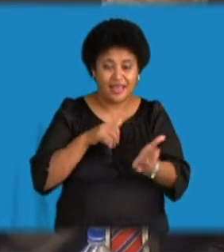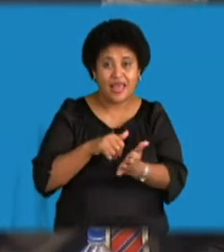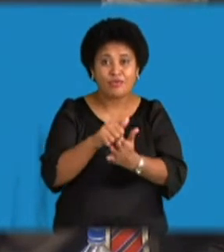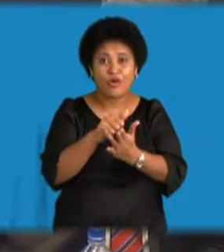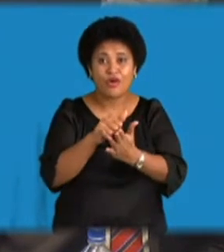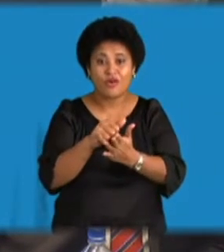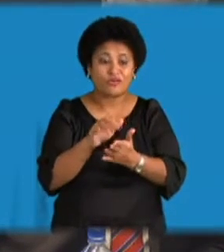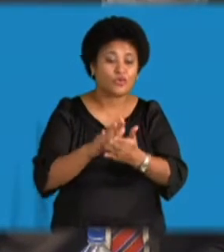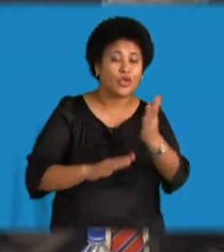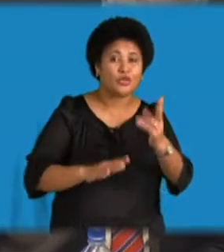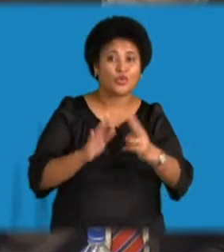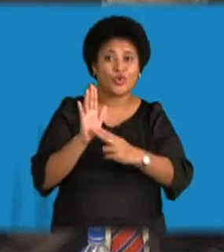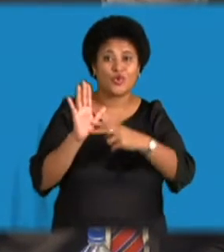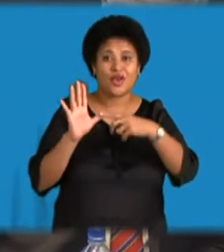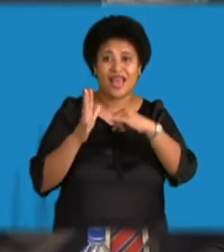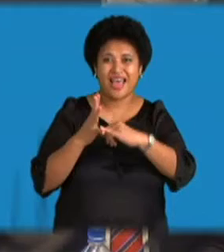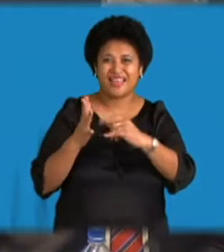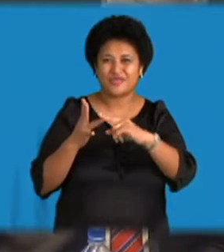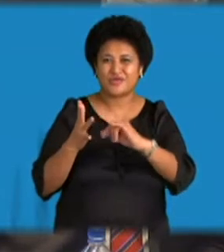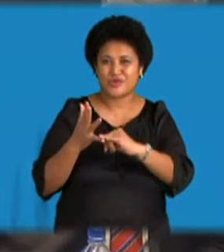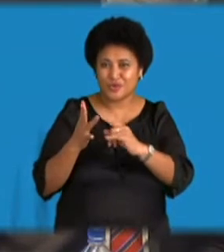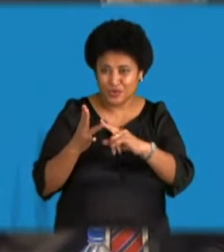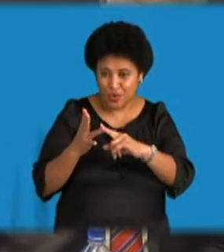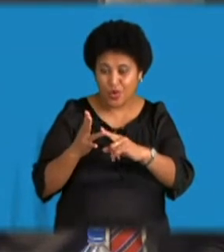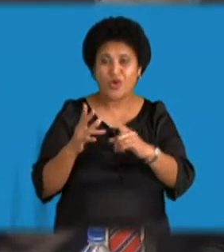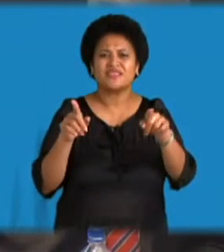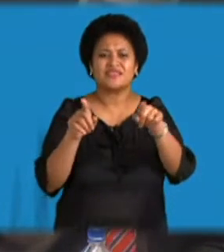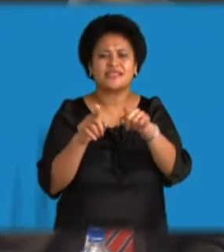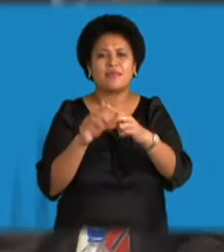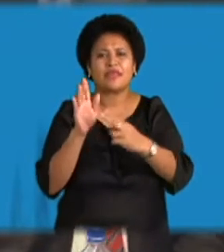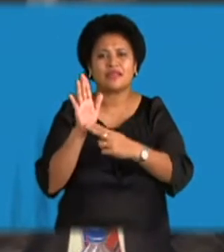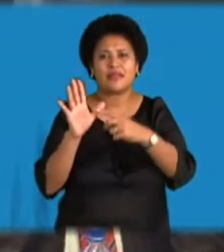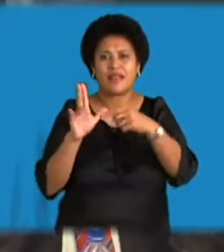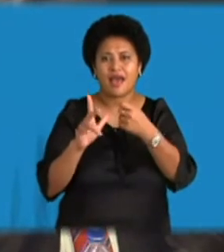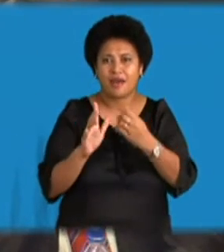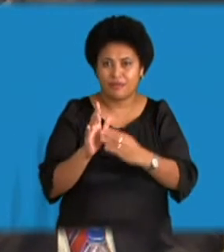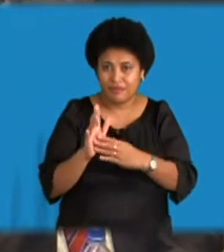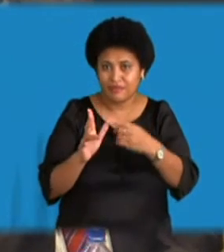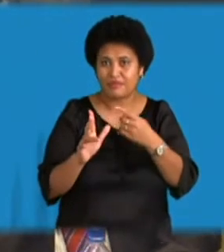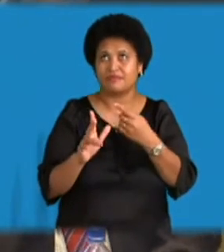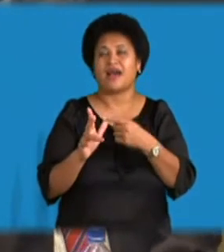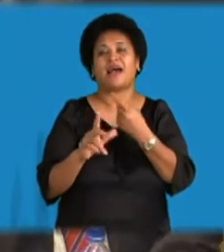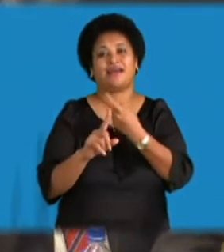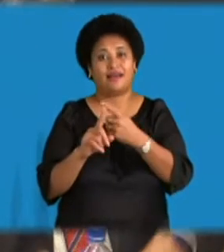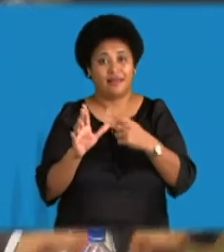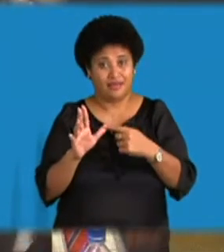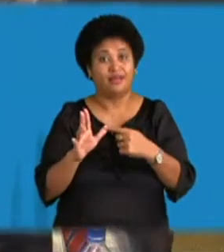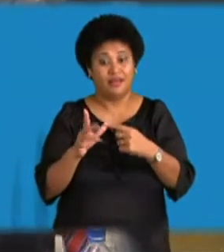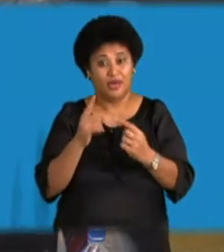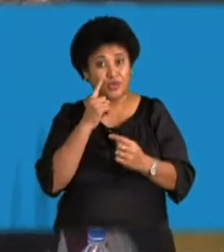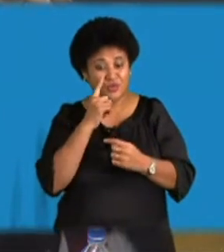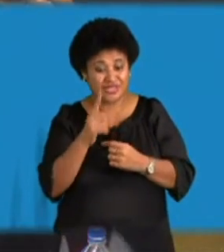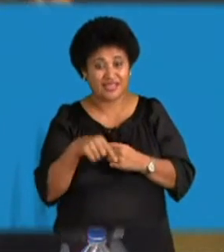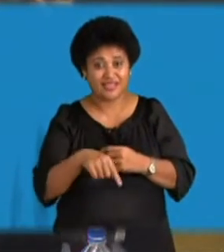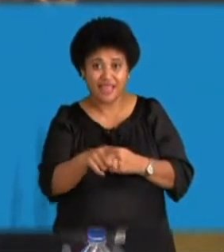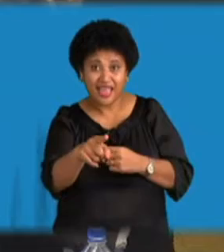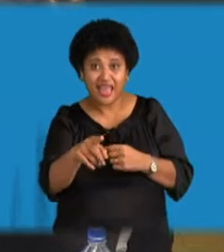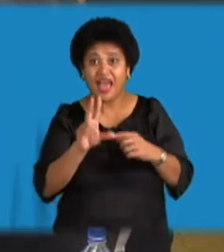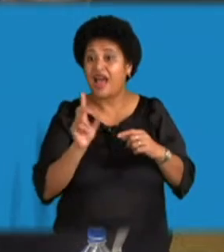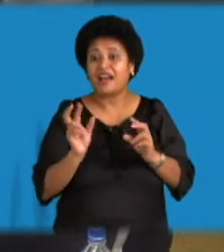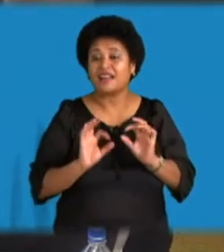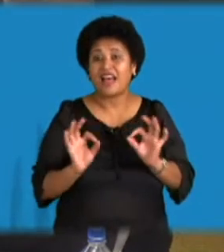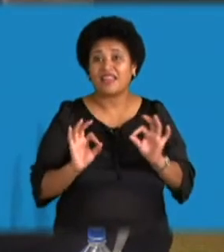Naisoso, and of course now going through Namaka and Matintar, one thing that's quite obvious is that there is no overhead